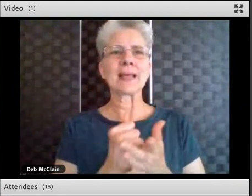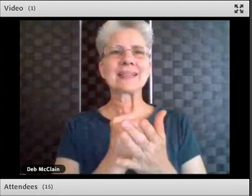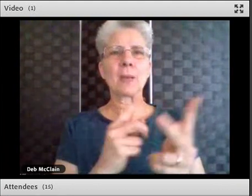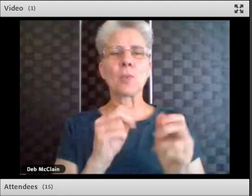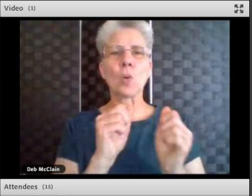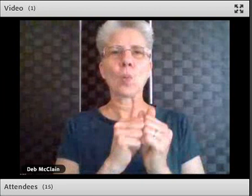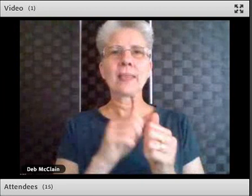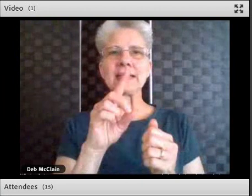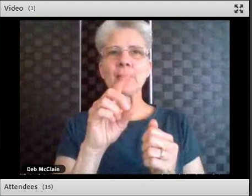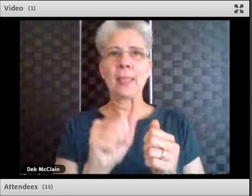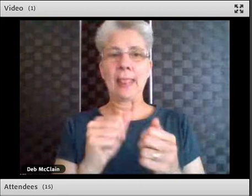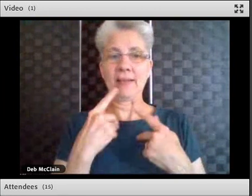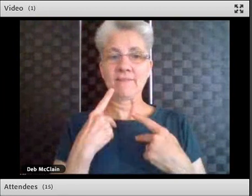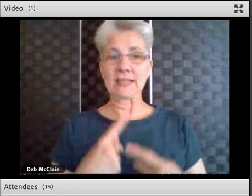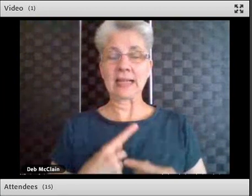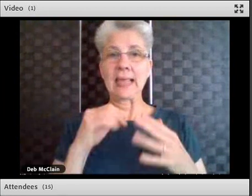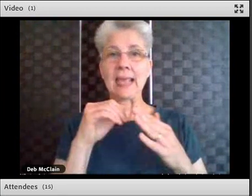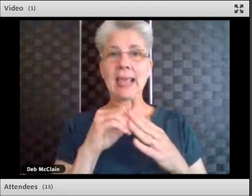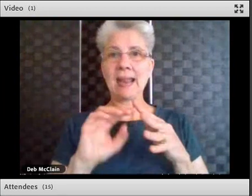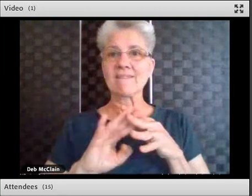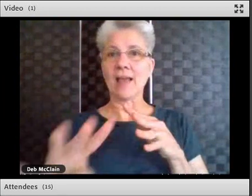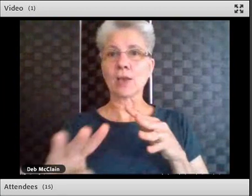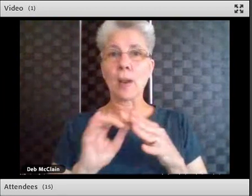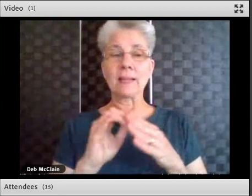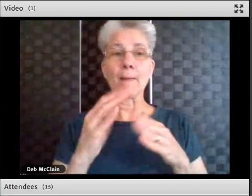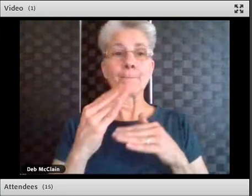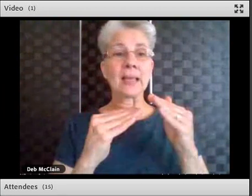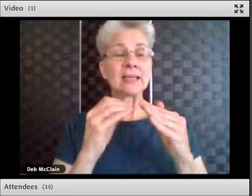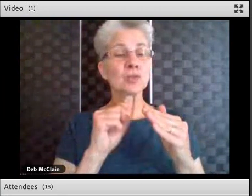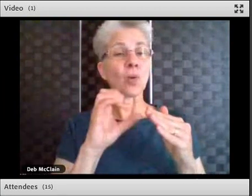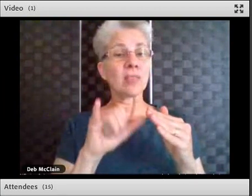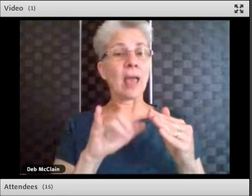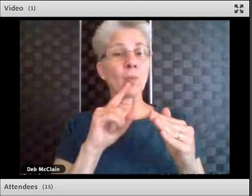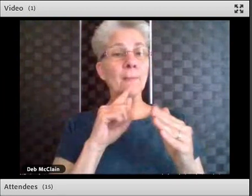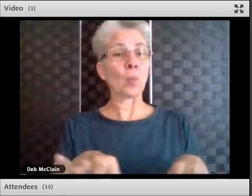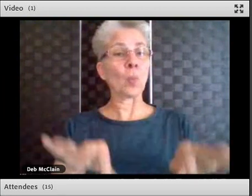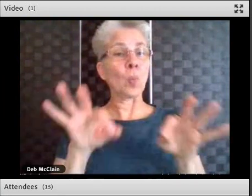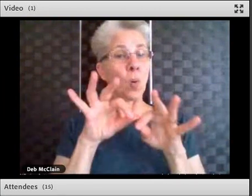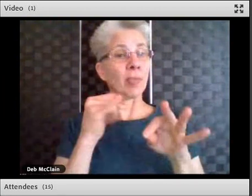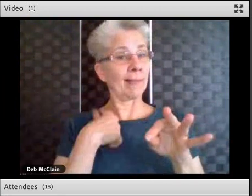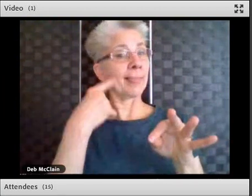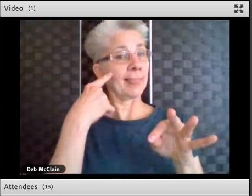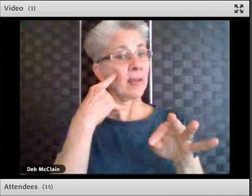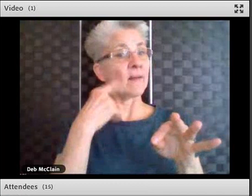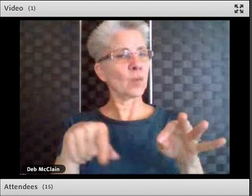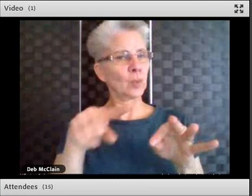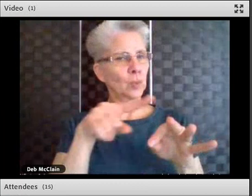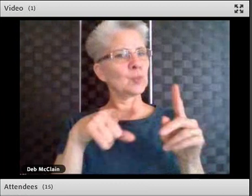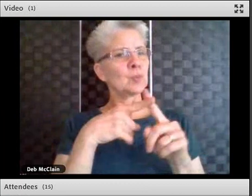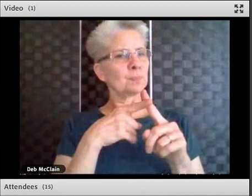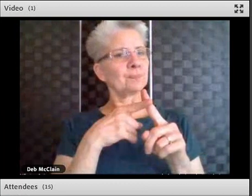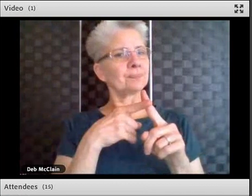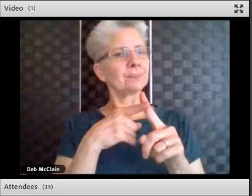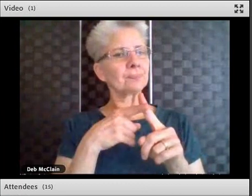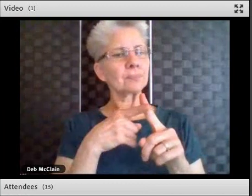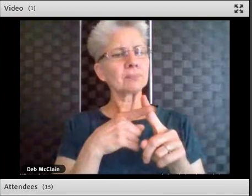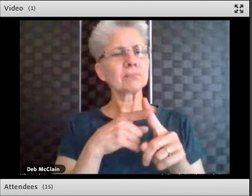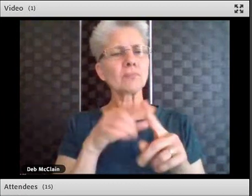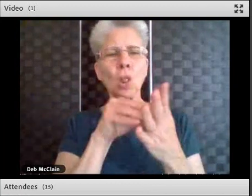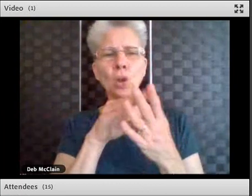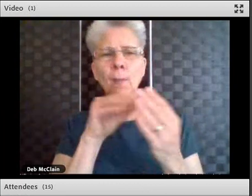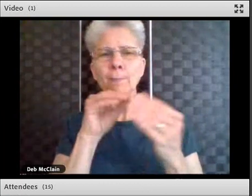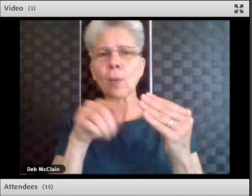with physical disabilities in evacuating a building. So it would be worth it, I think, for you to find out